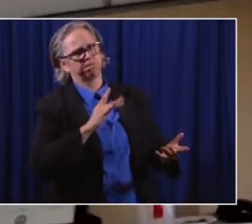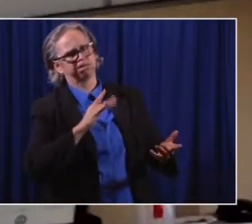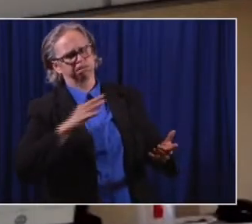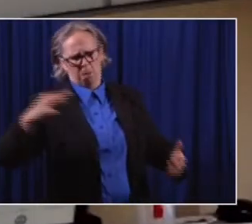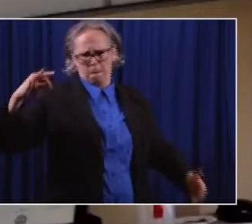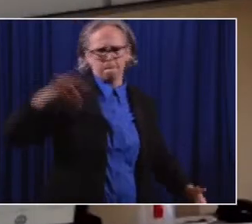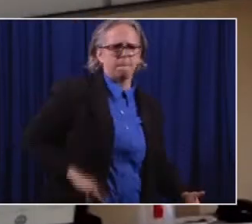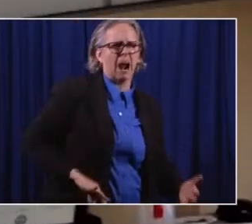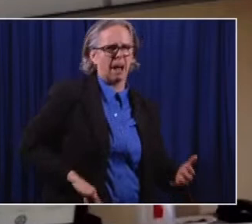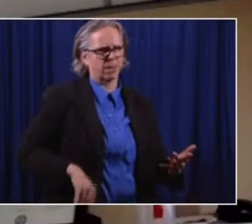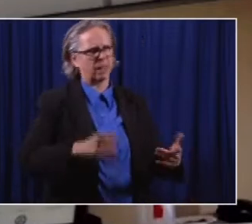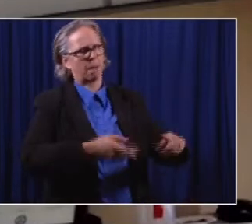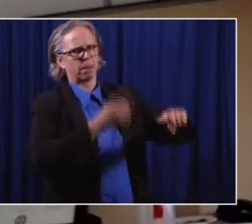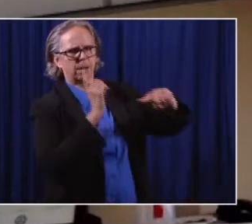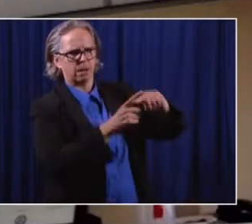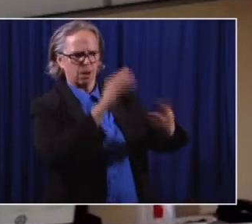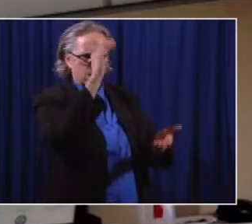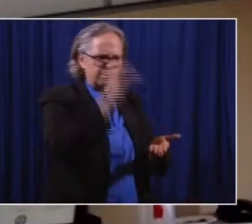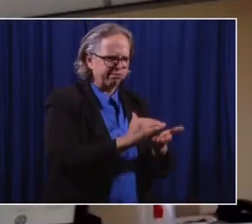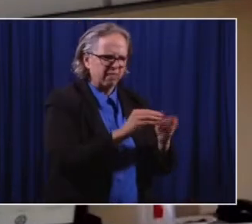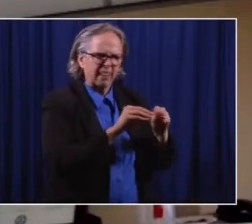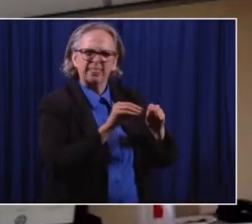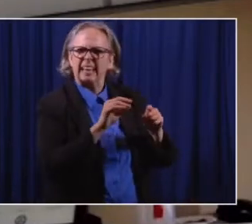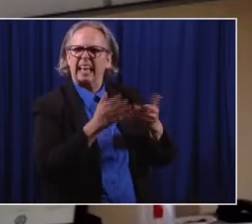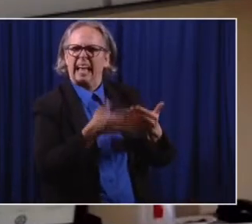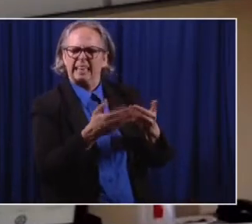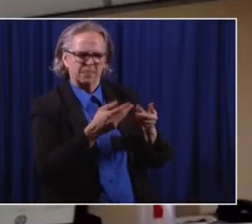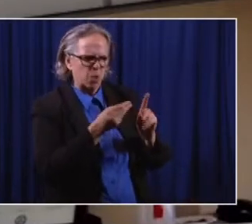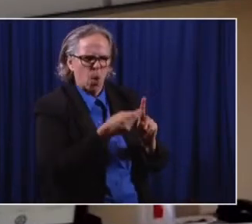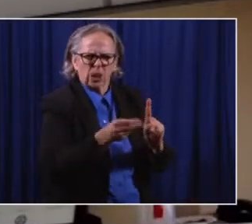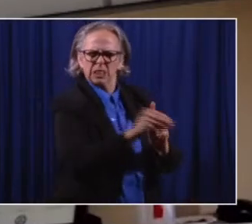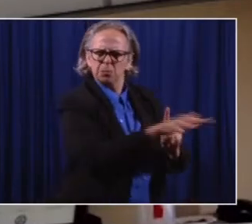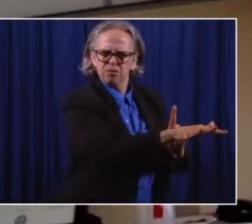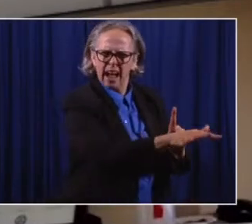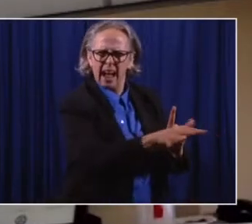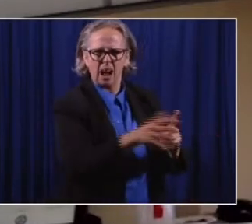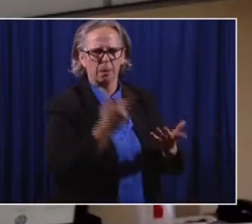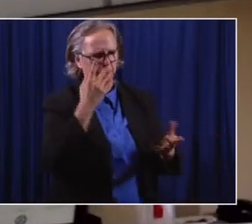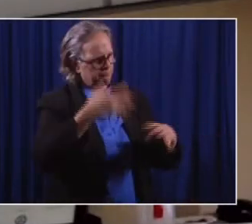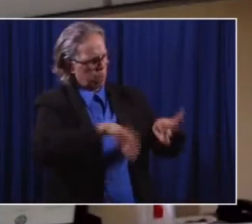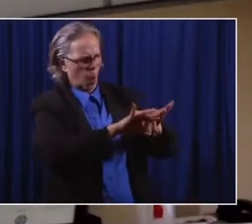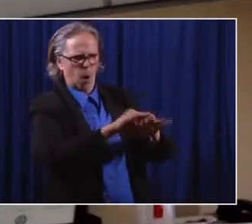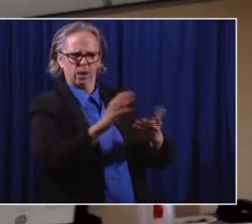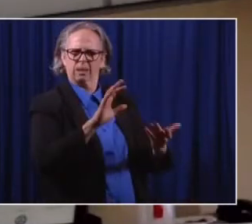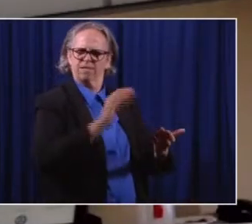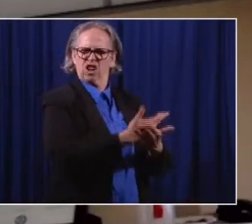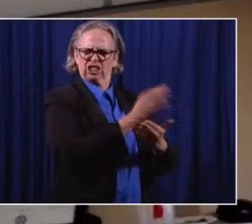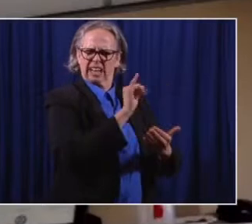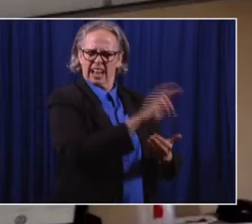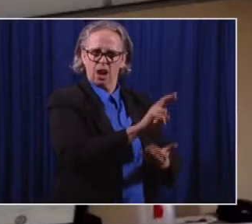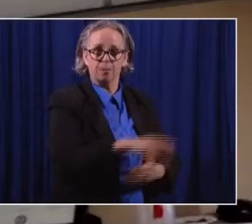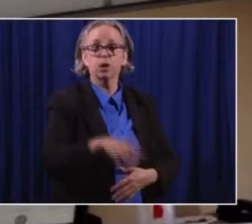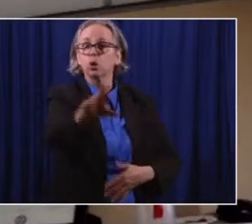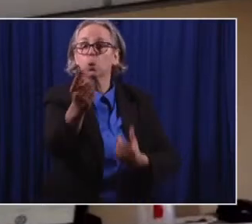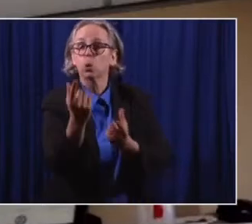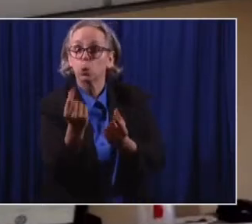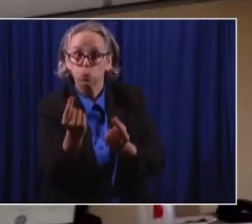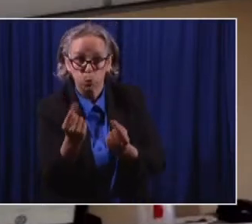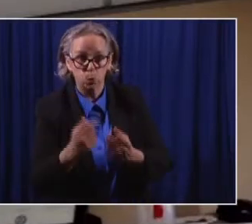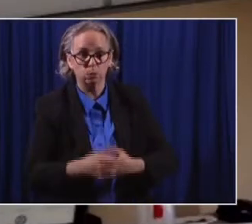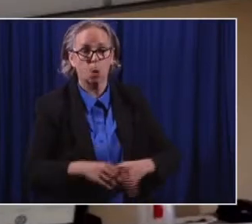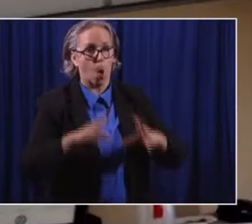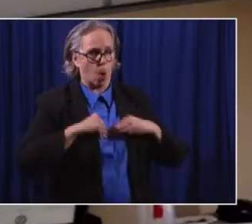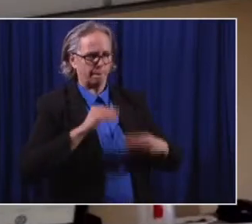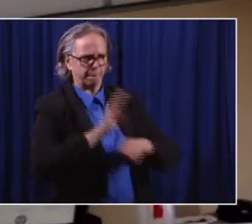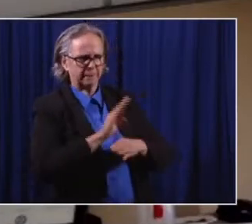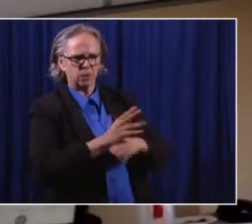spread by improving the air inside their buildings. What they want to do is they want to talk to whomever it